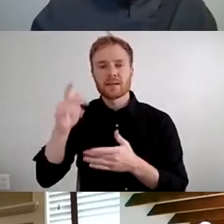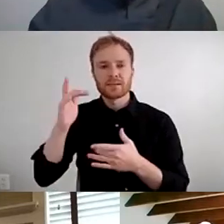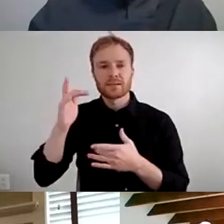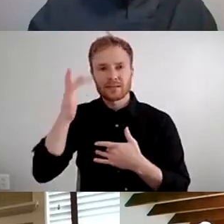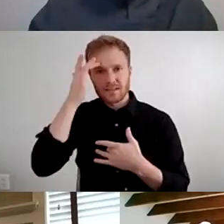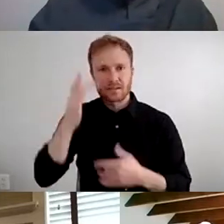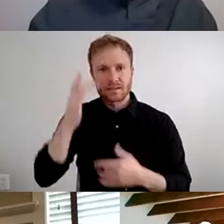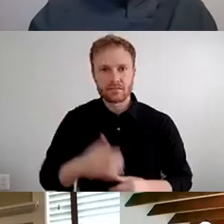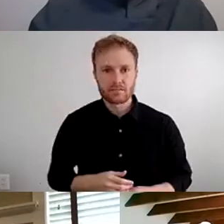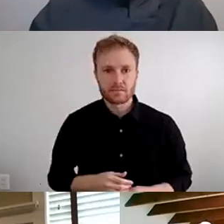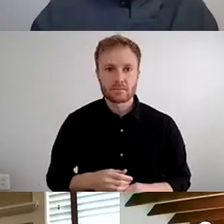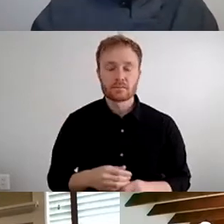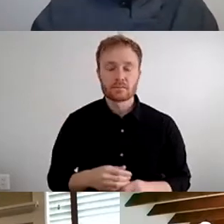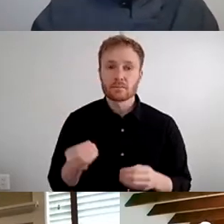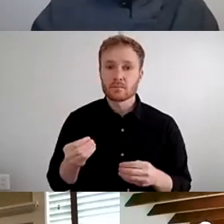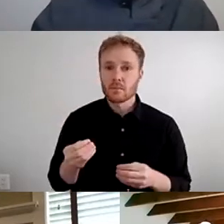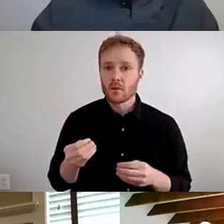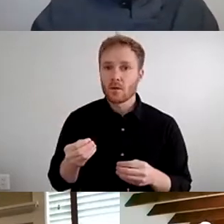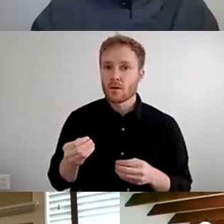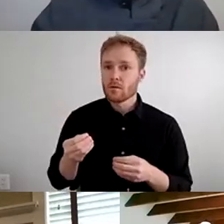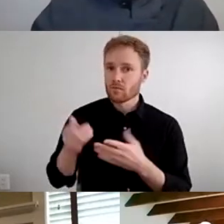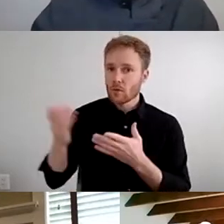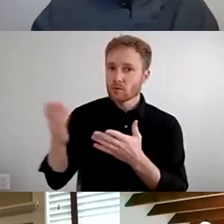Motion to approve with discussion. Second.